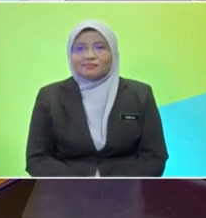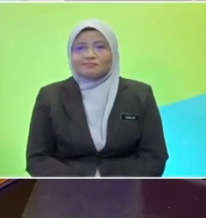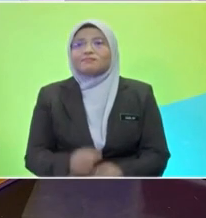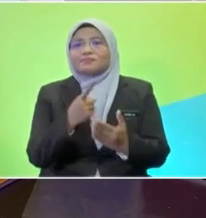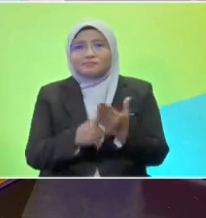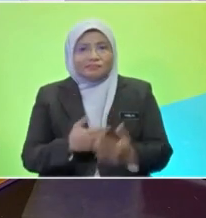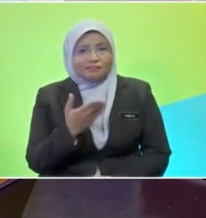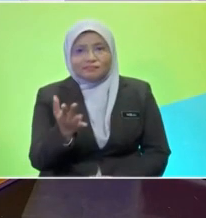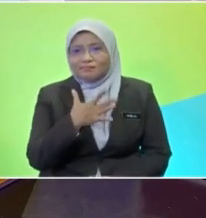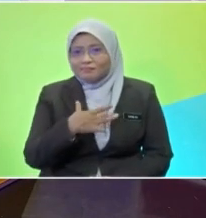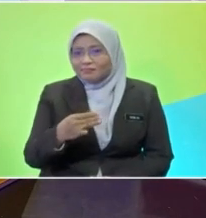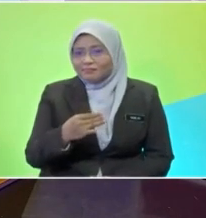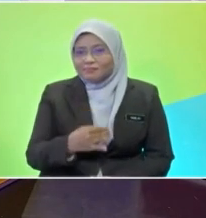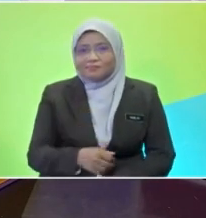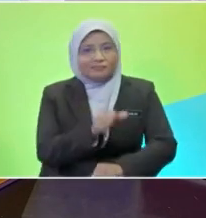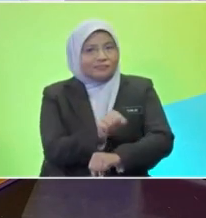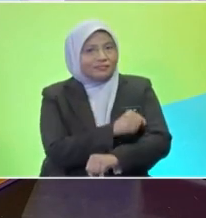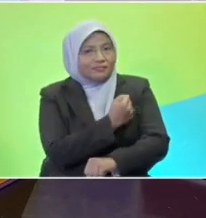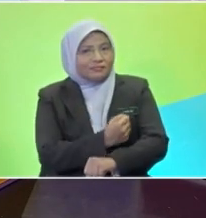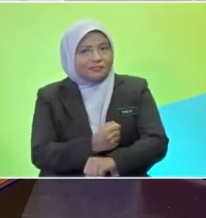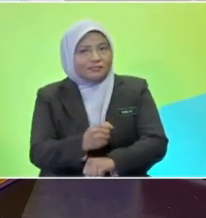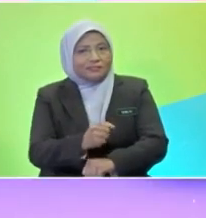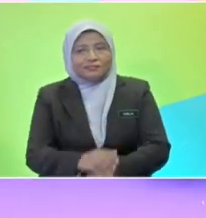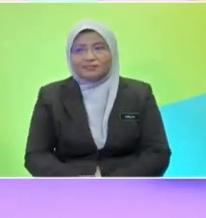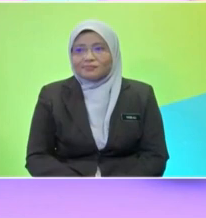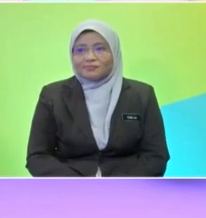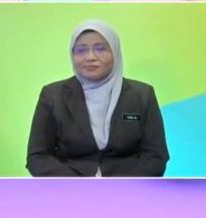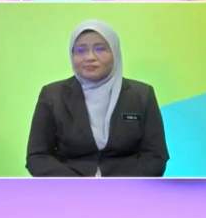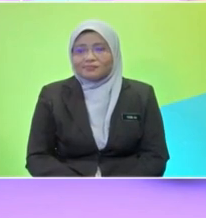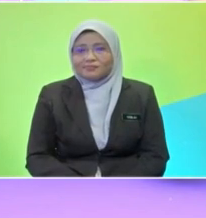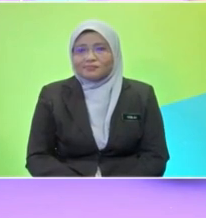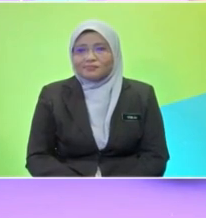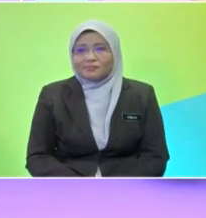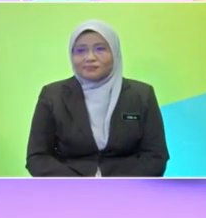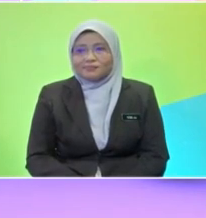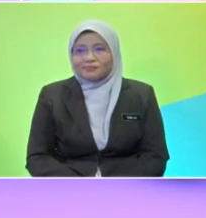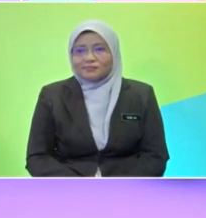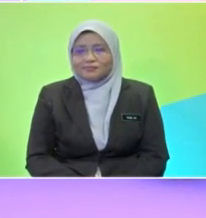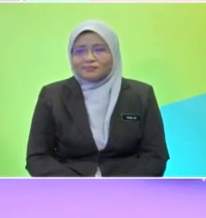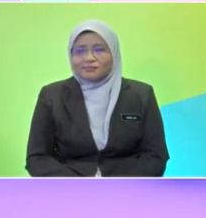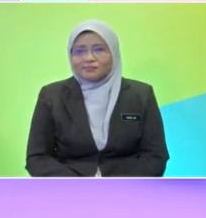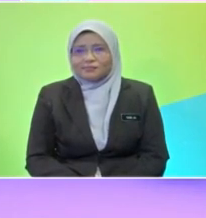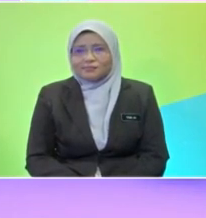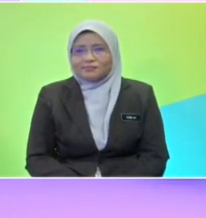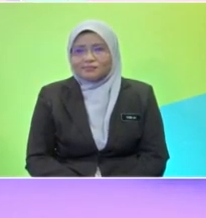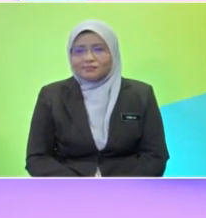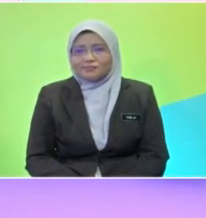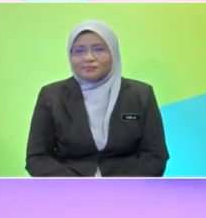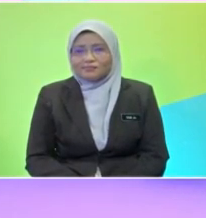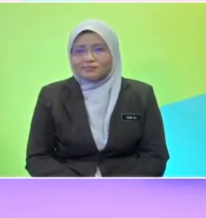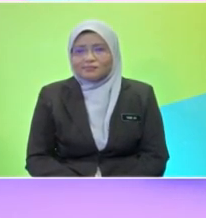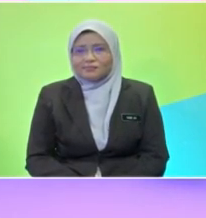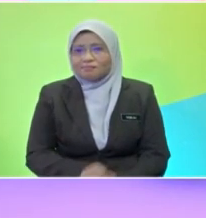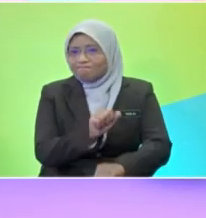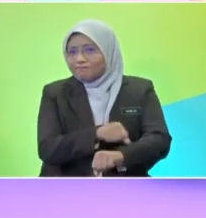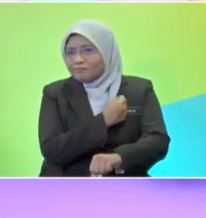Takif? That's called creativity. Yes. Okay. My favorite song is Isn't On Me by Adele. The reason